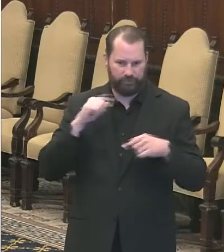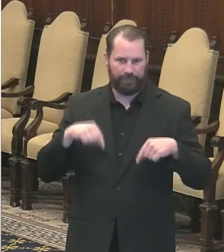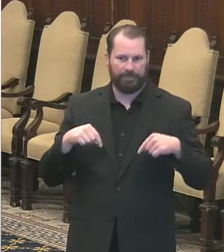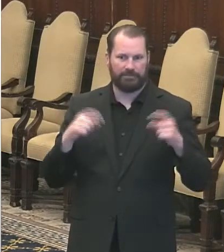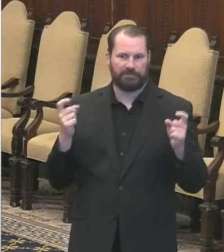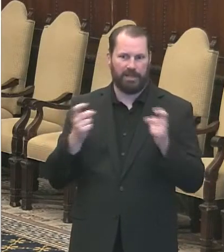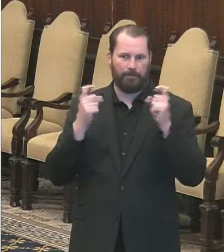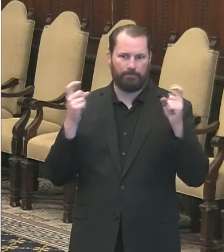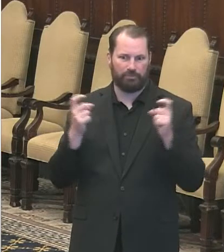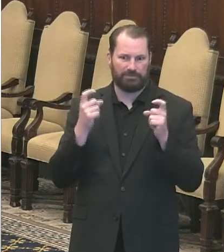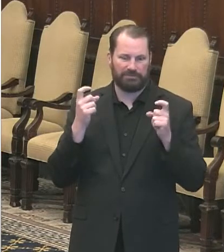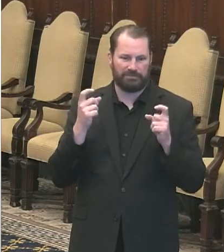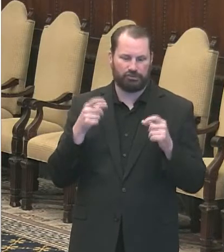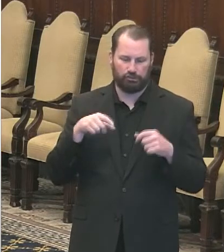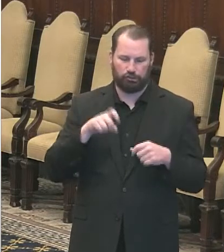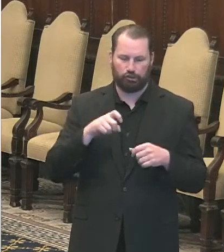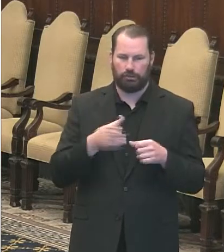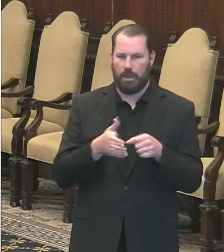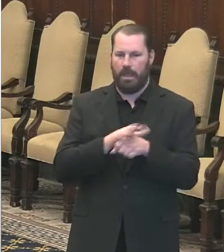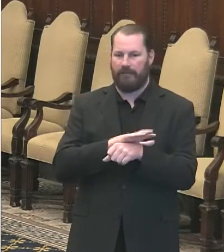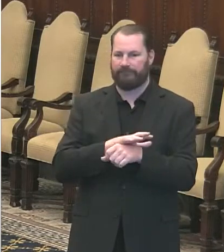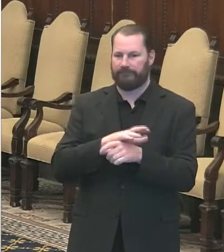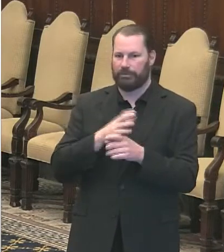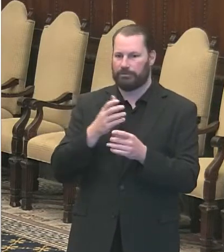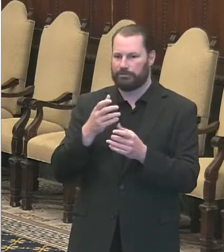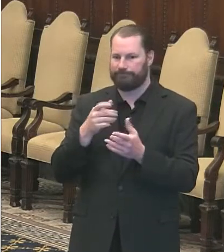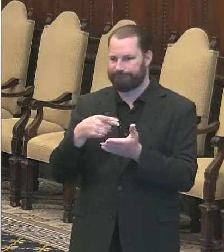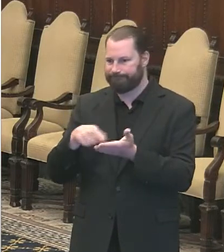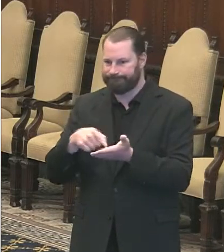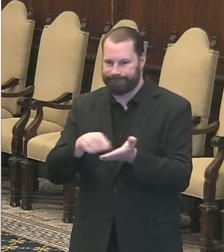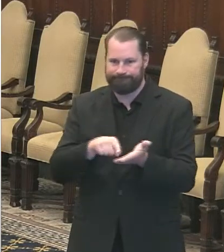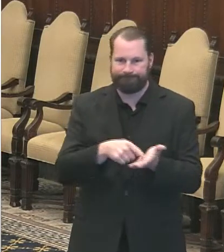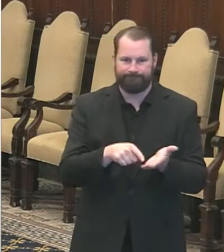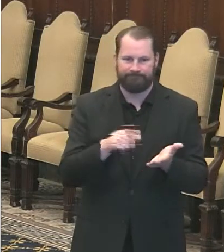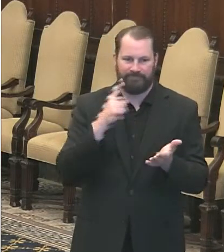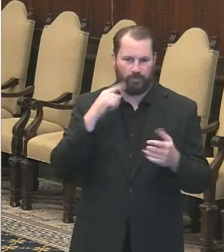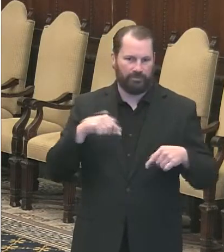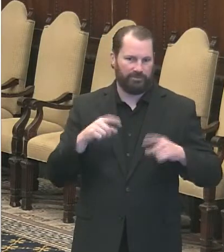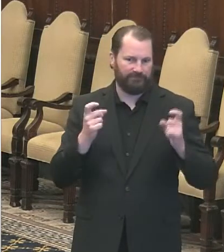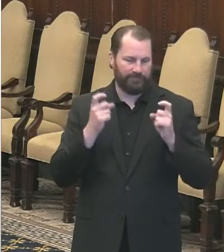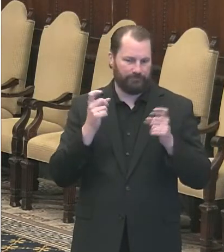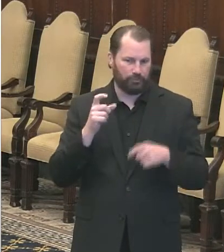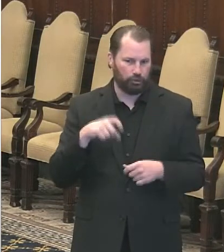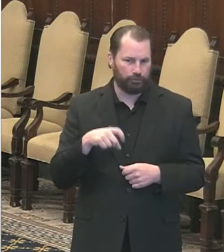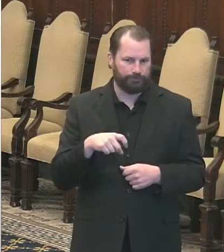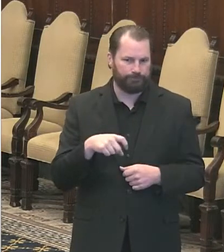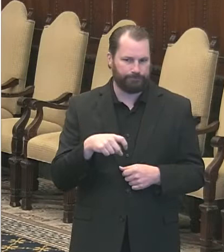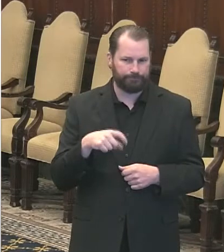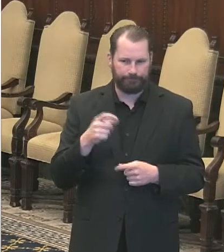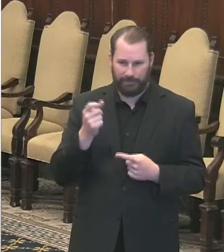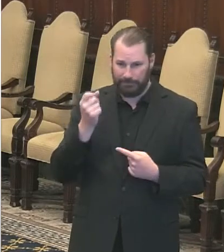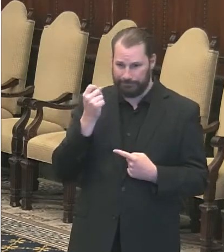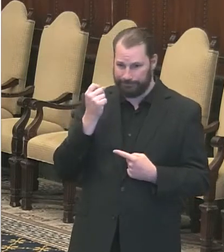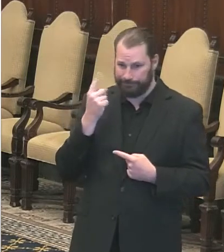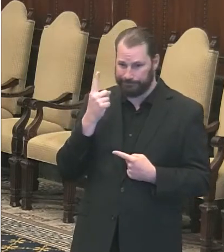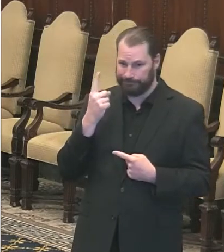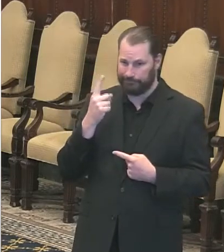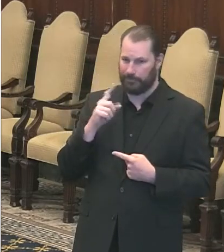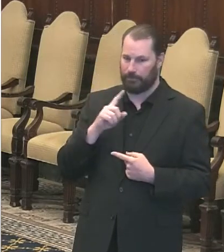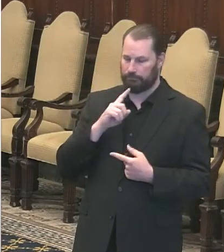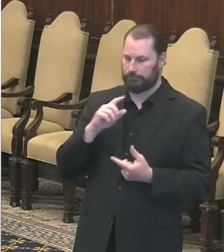expenses associated with this virtual festival. But in the aggregate, it will be substantially less than that needed for a live